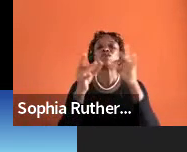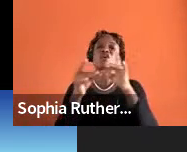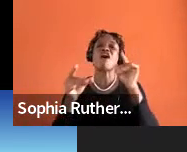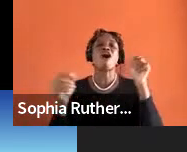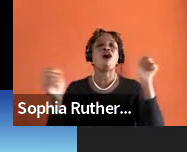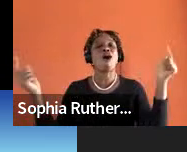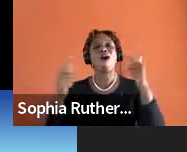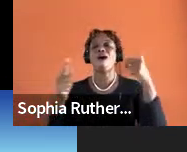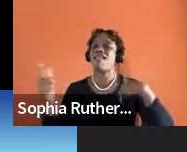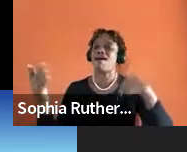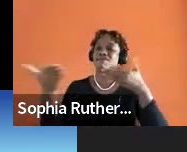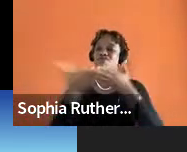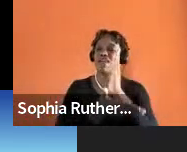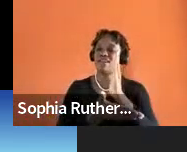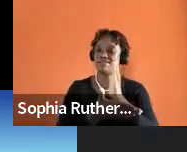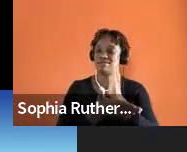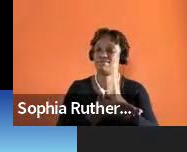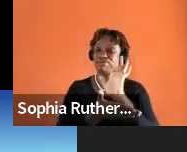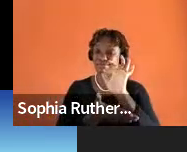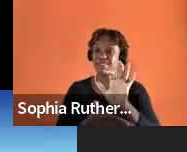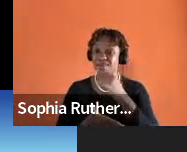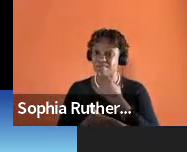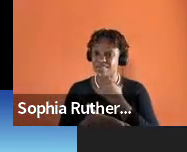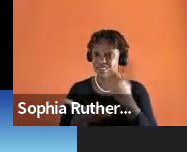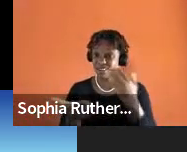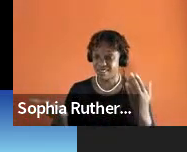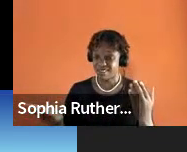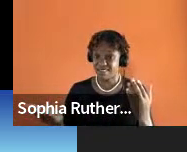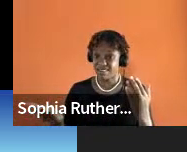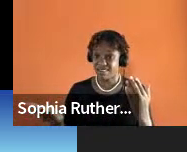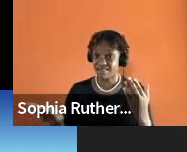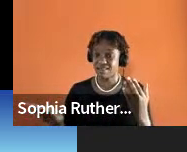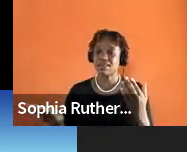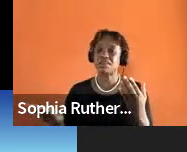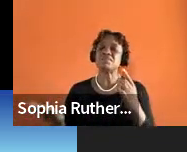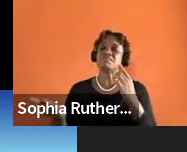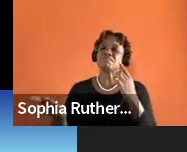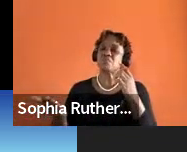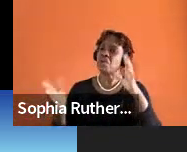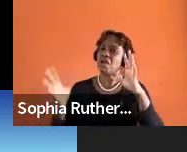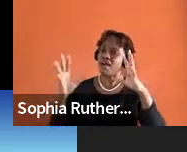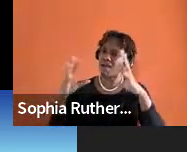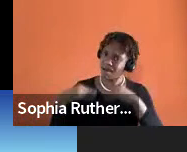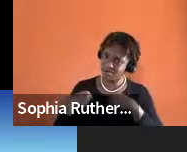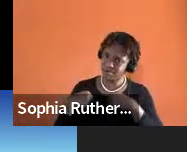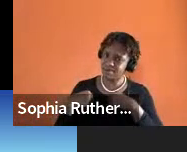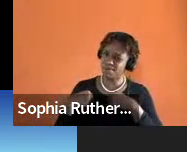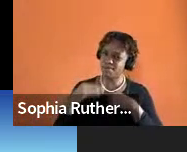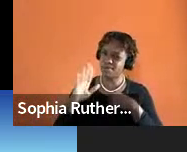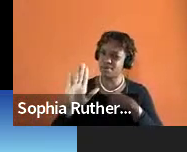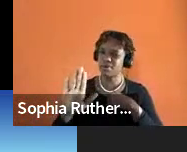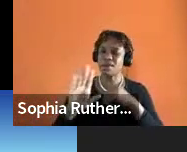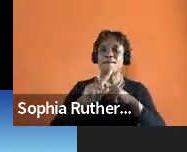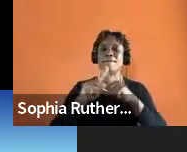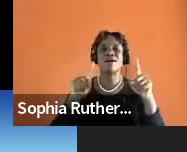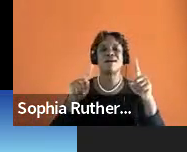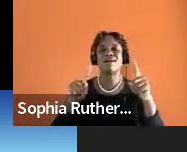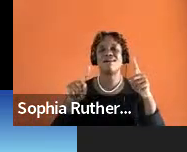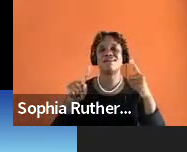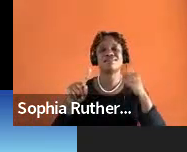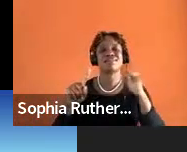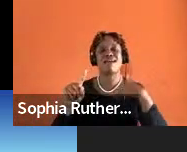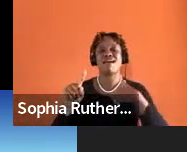education. And so, although we often accept these persons, there are a number of barriers, for example,